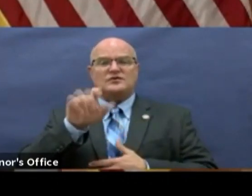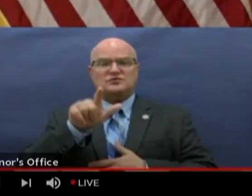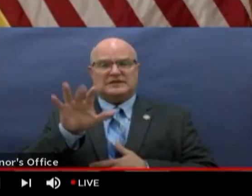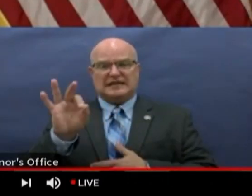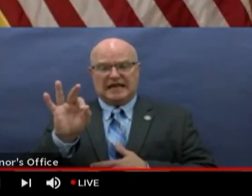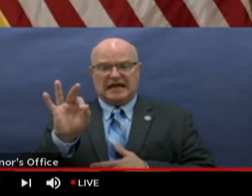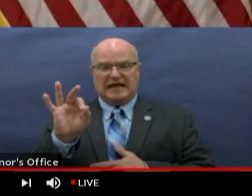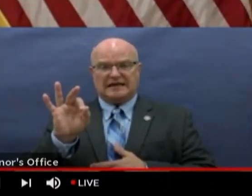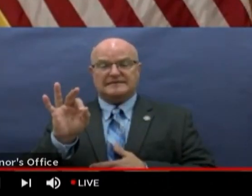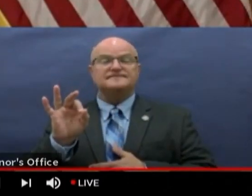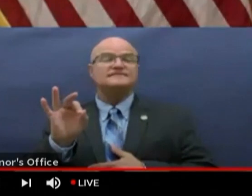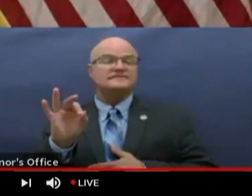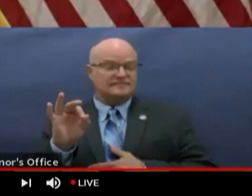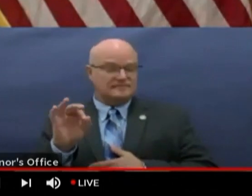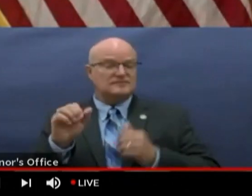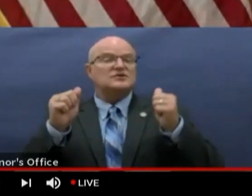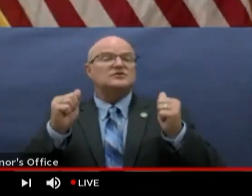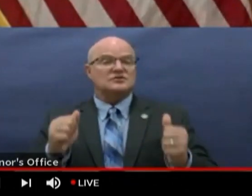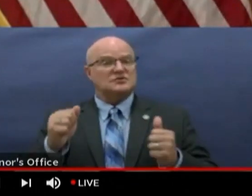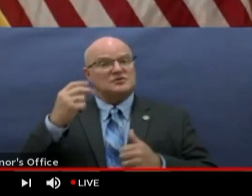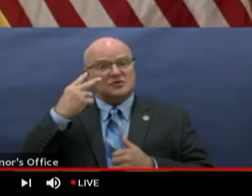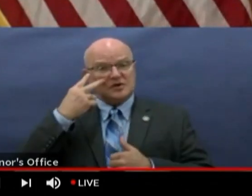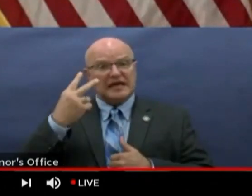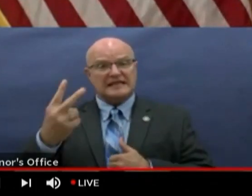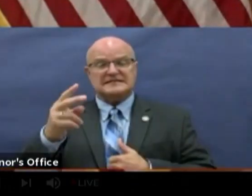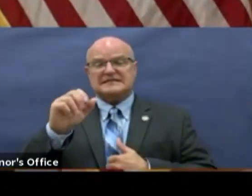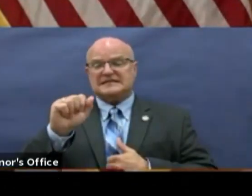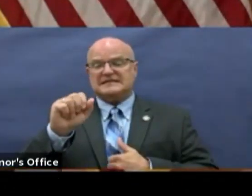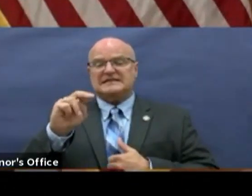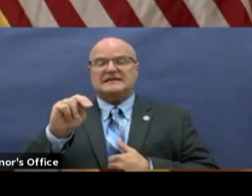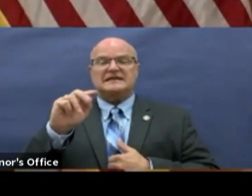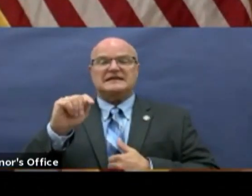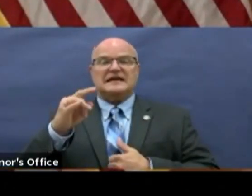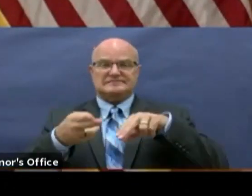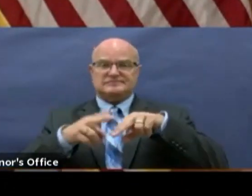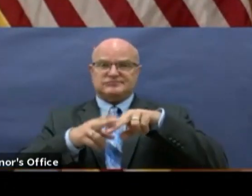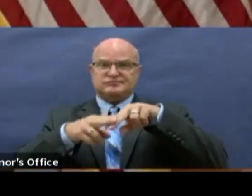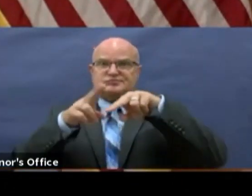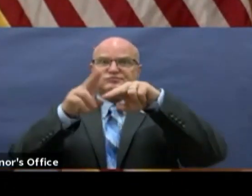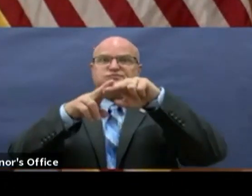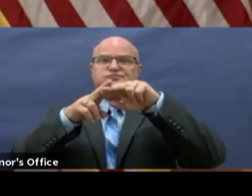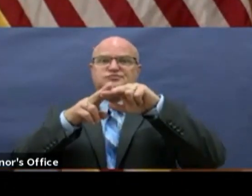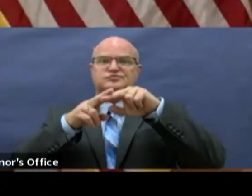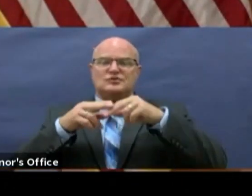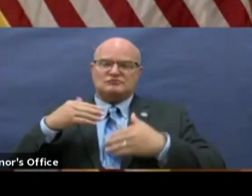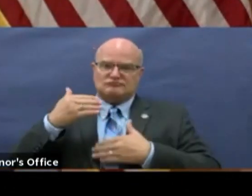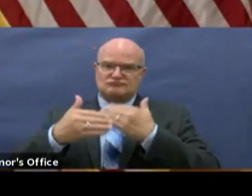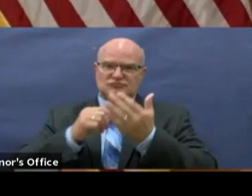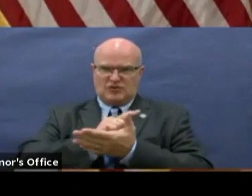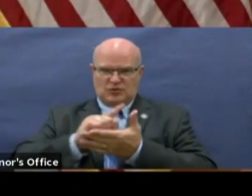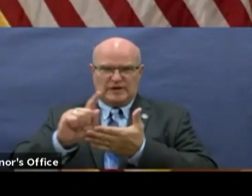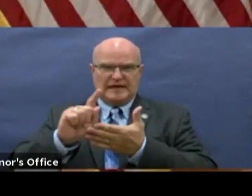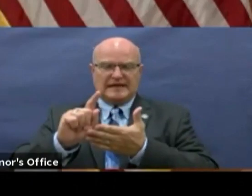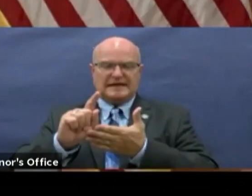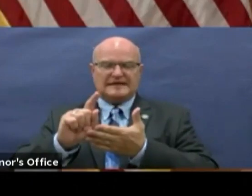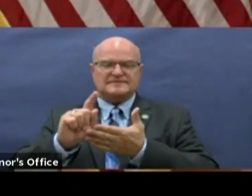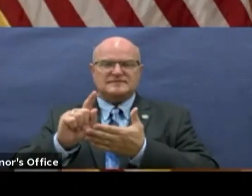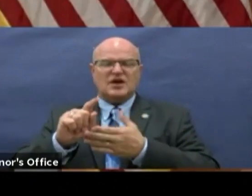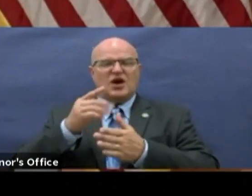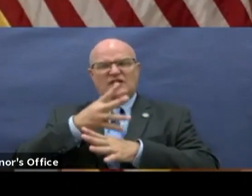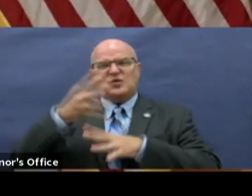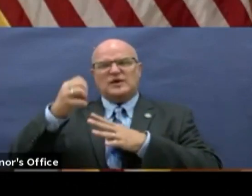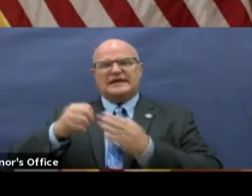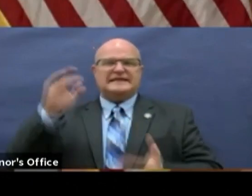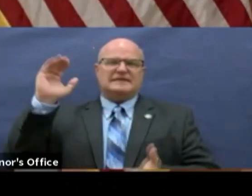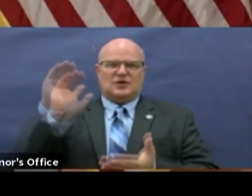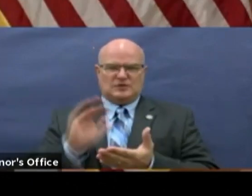2,429. So you can see the antigen tests kick back up proceeding through the week. They're down on the